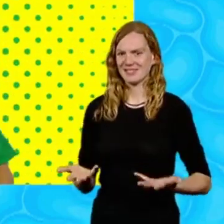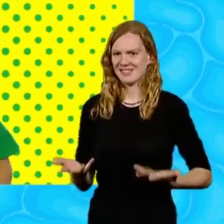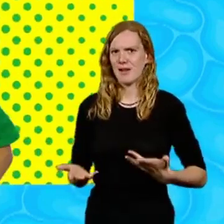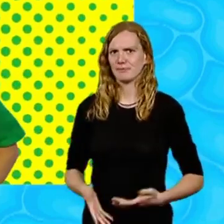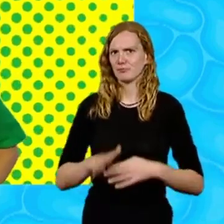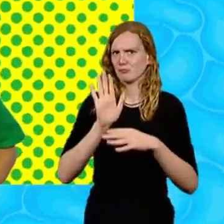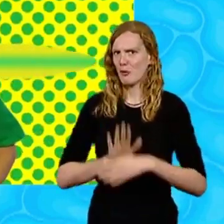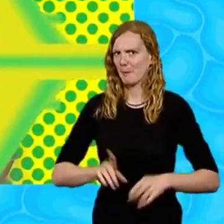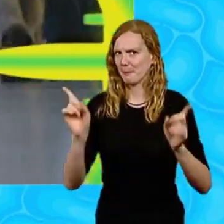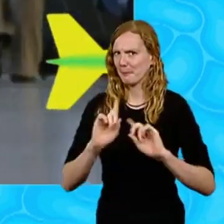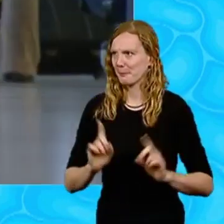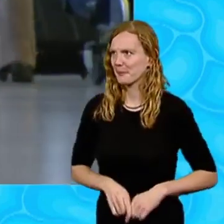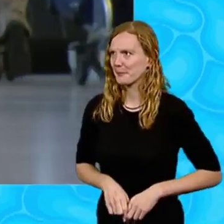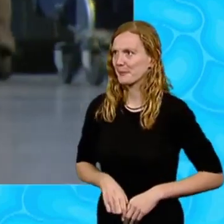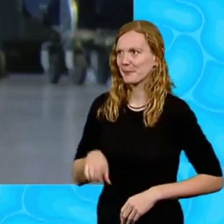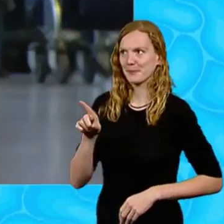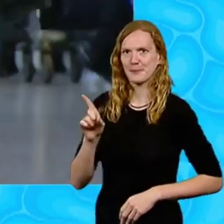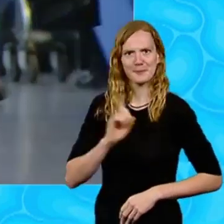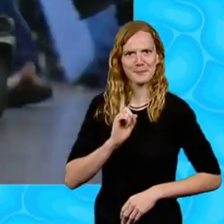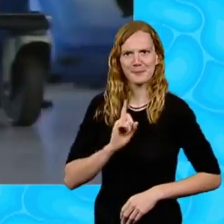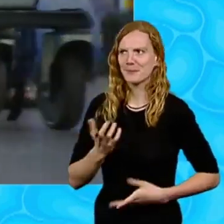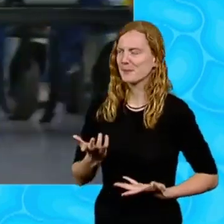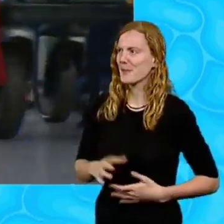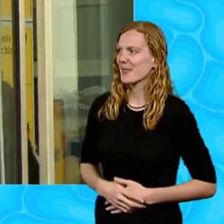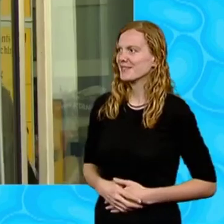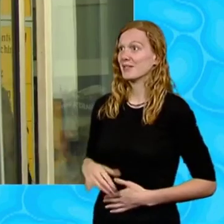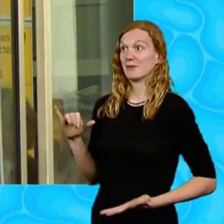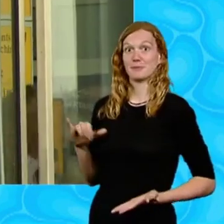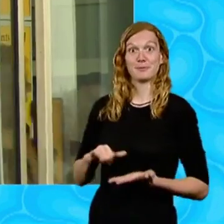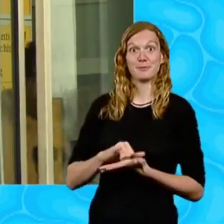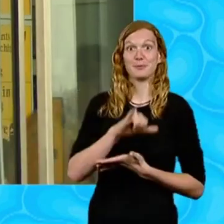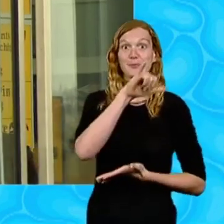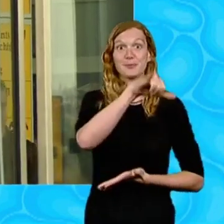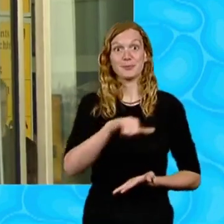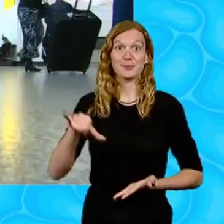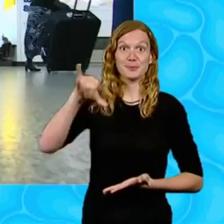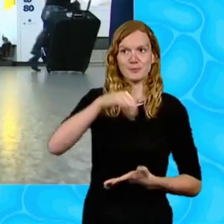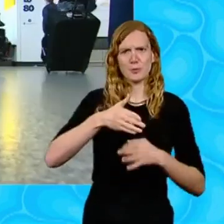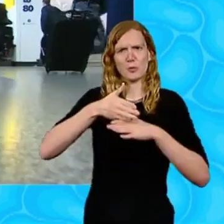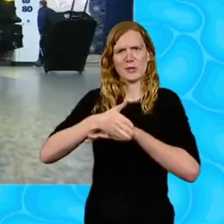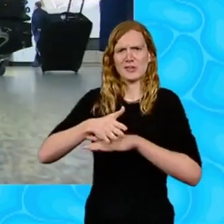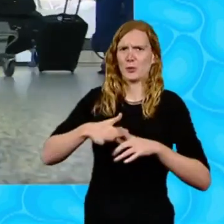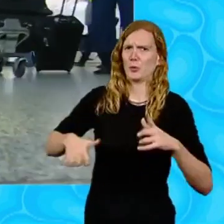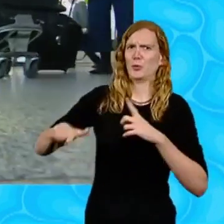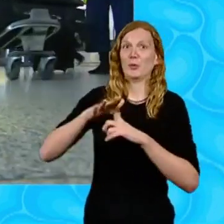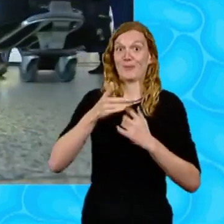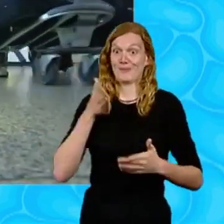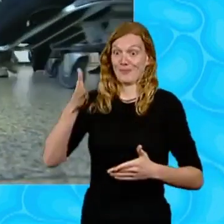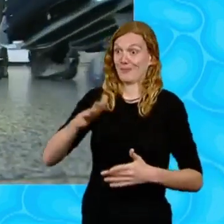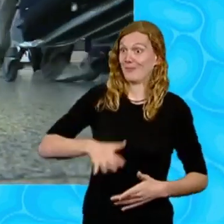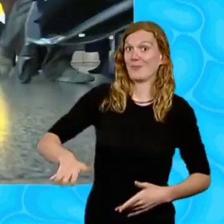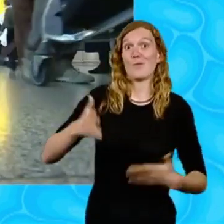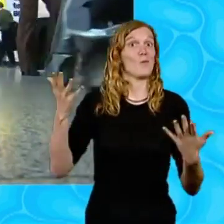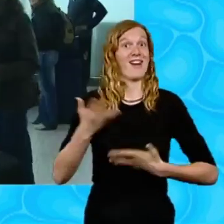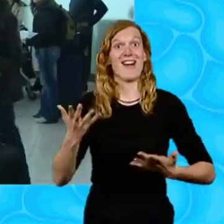high flyers. It's somewhere very busy, where you might go at the start of a holiday or to meet